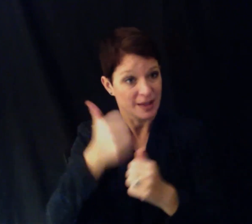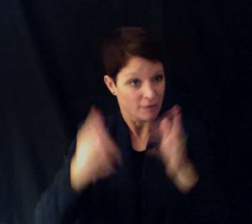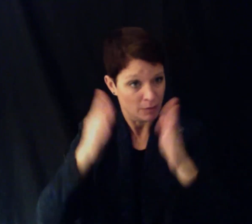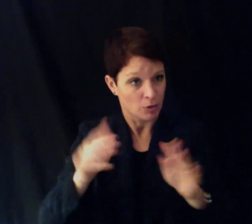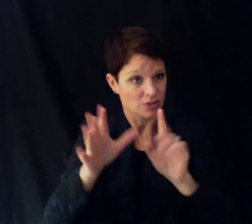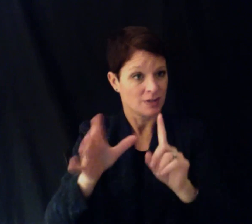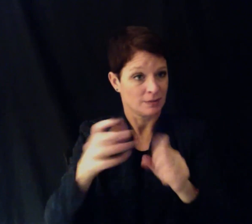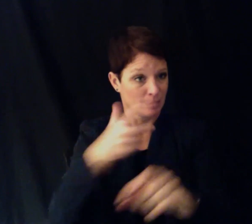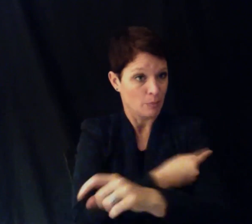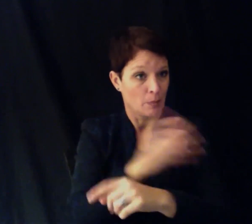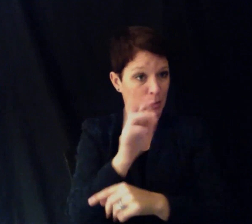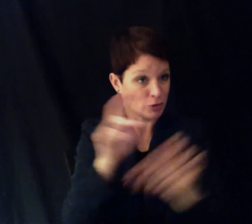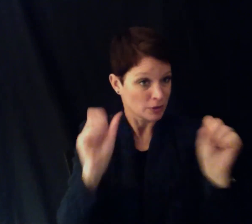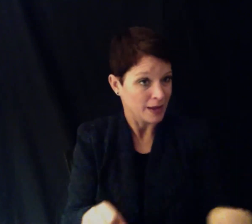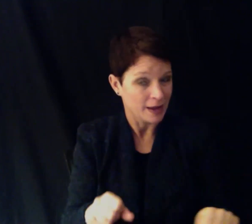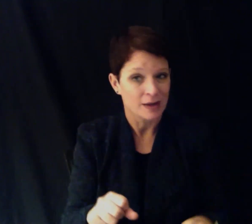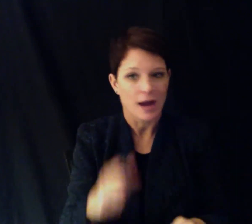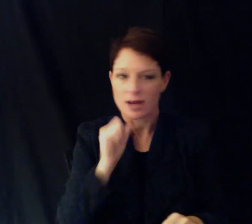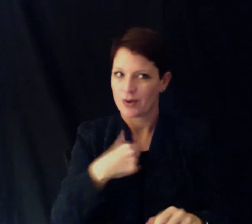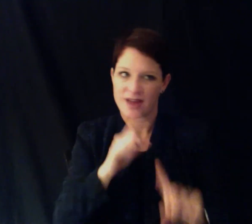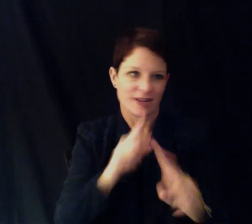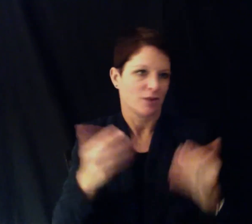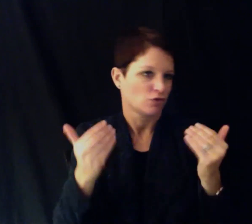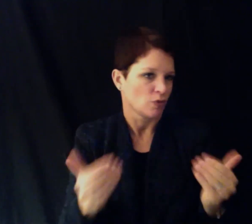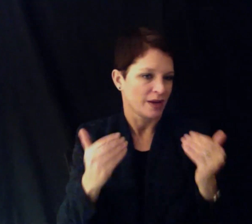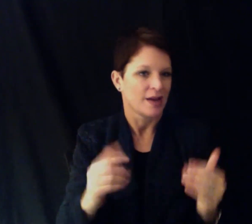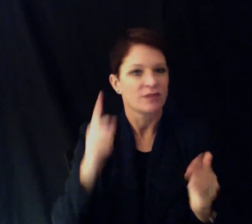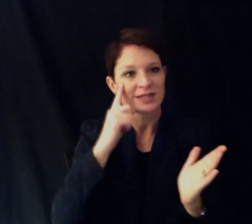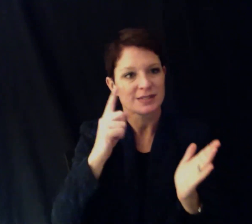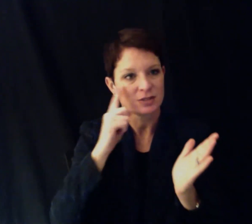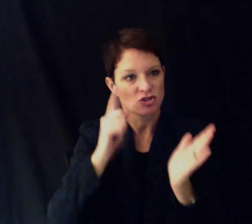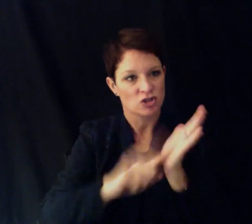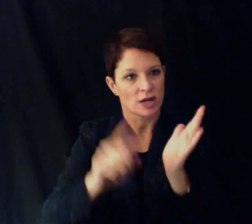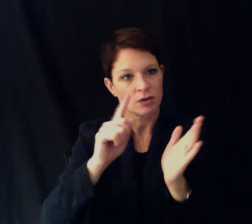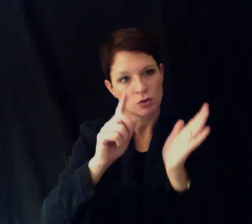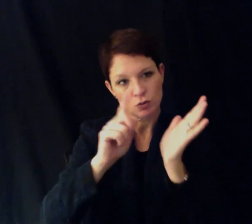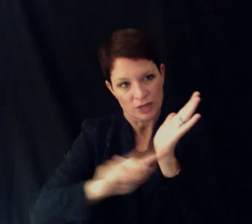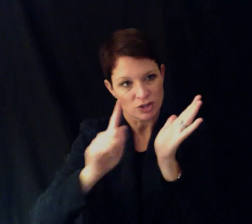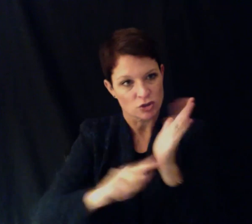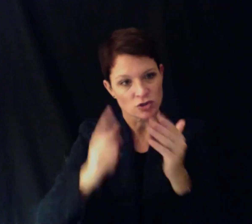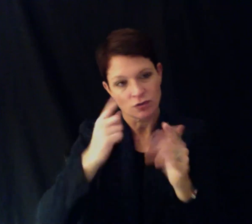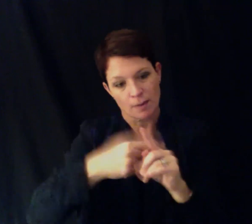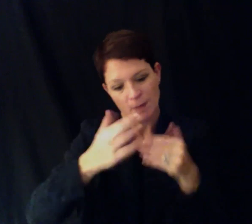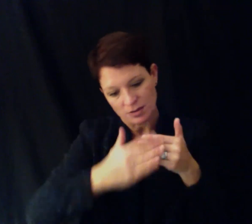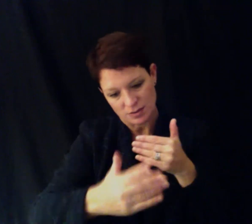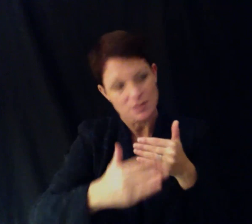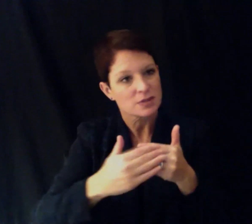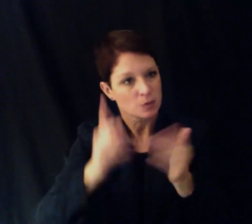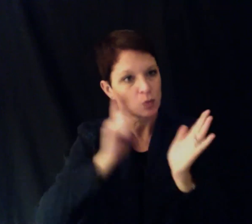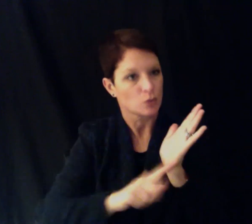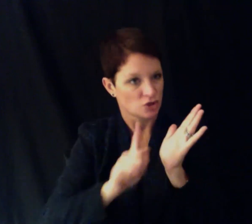Yeah, I don't have an answer to that right now. We'll have to see what the research shows over the next few months,